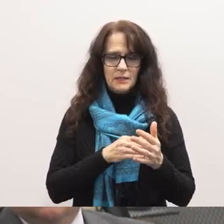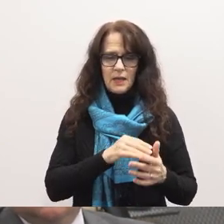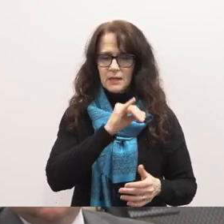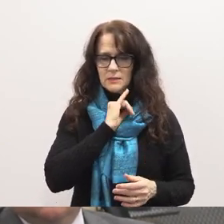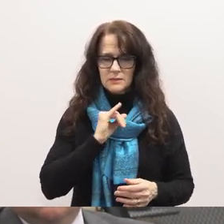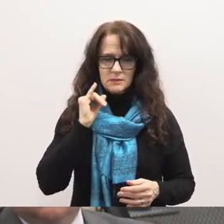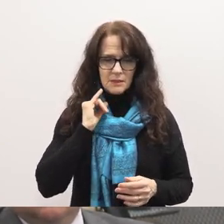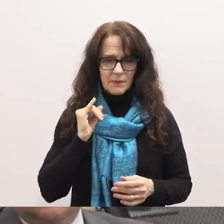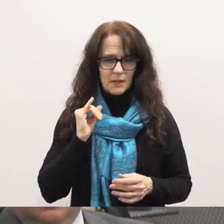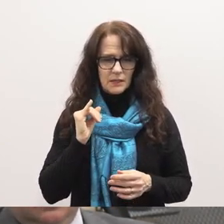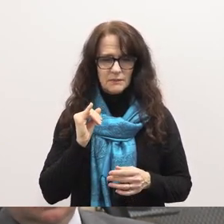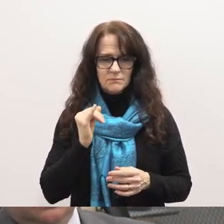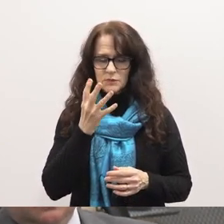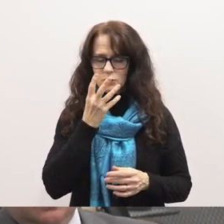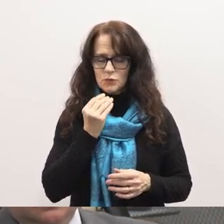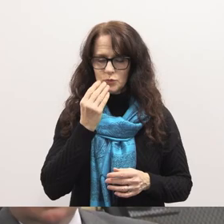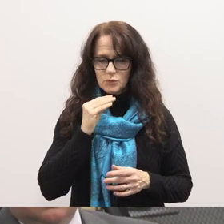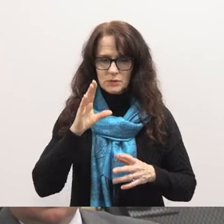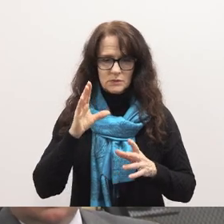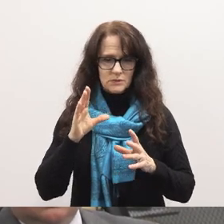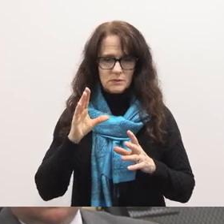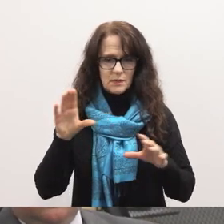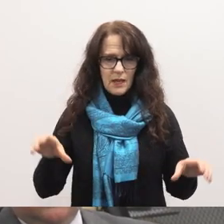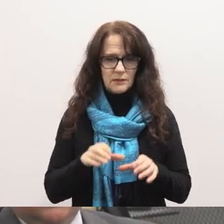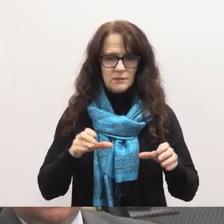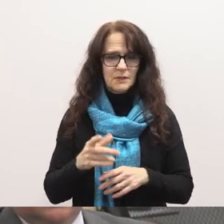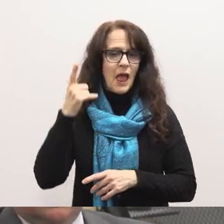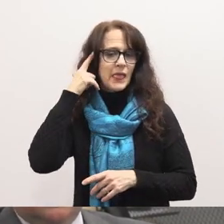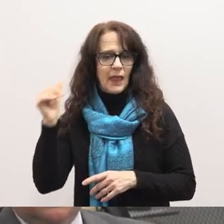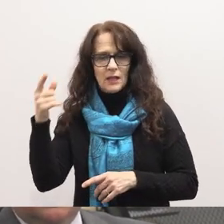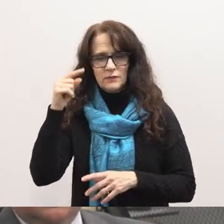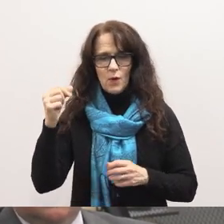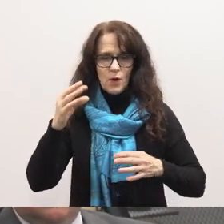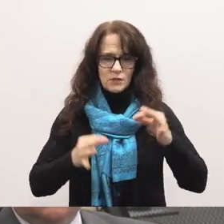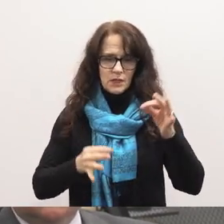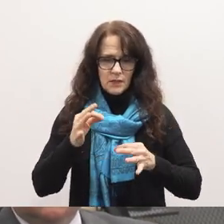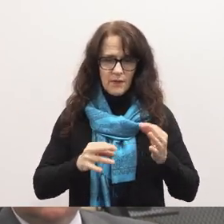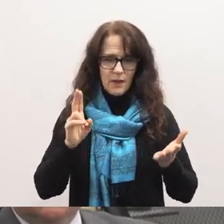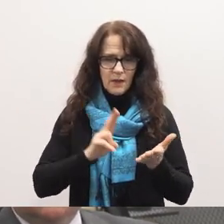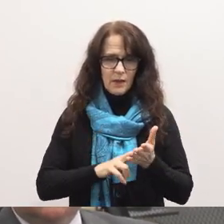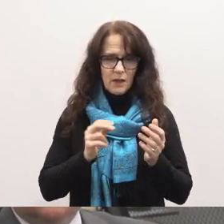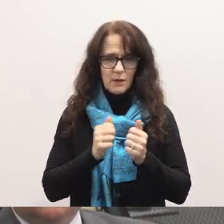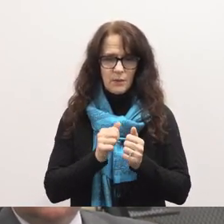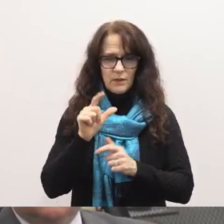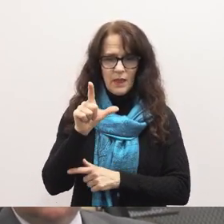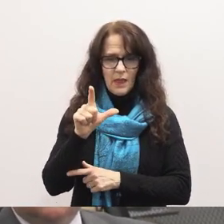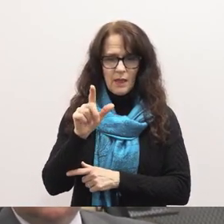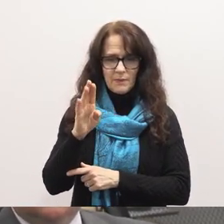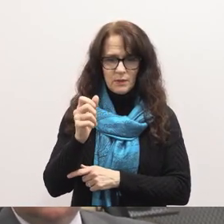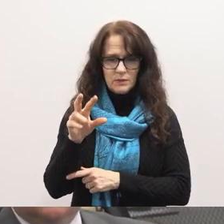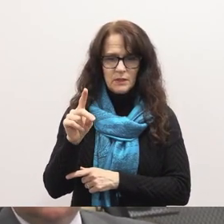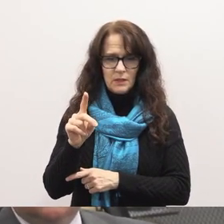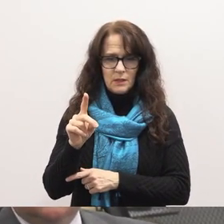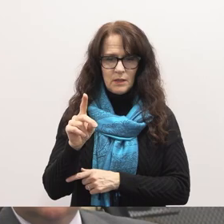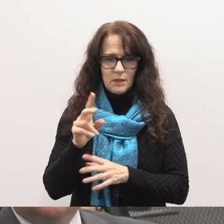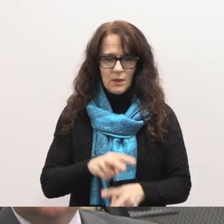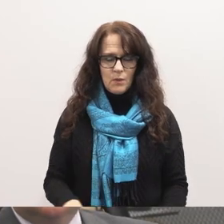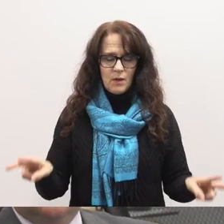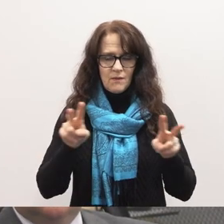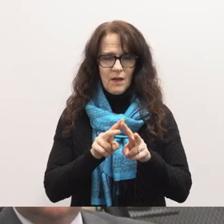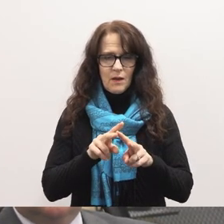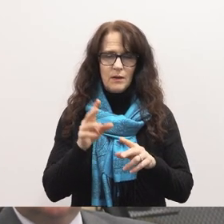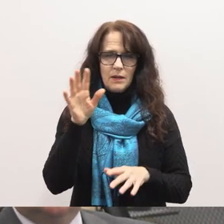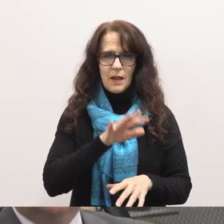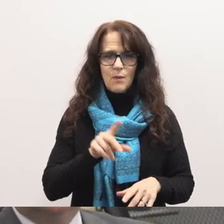actions locally. Californians for Justice, who has a contract with LBUSD valued at nearly $1